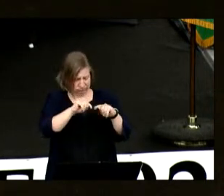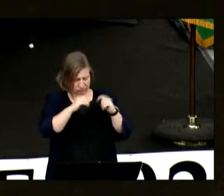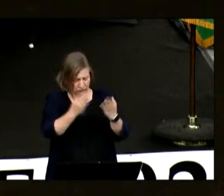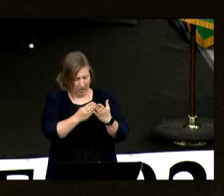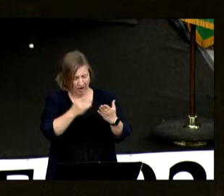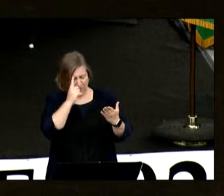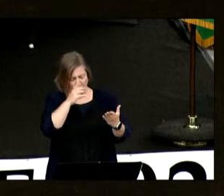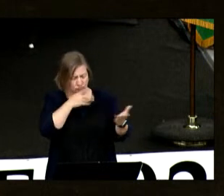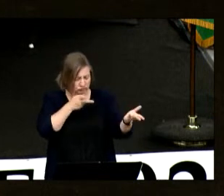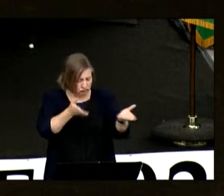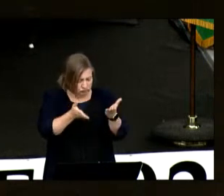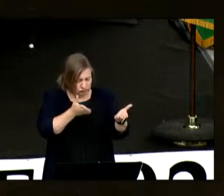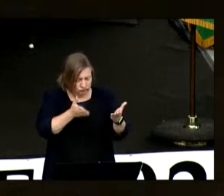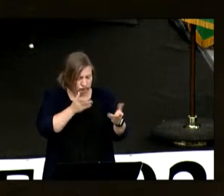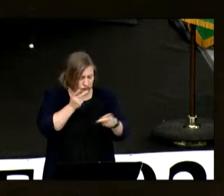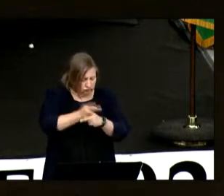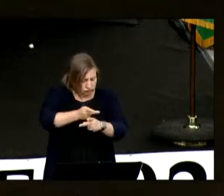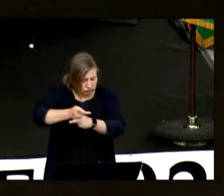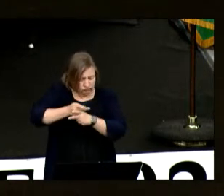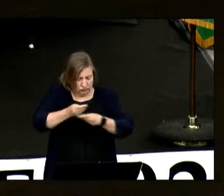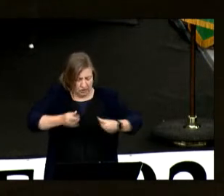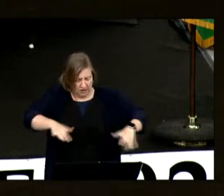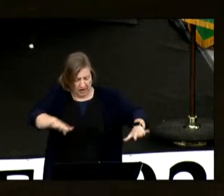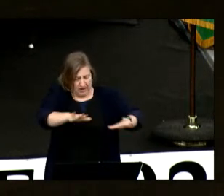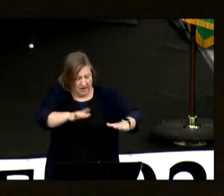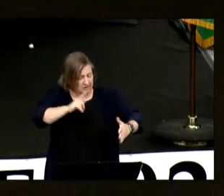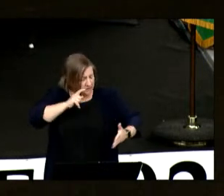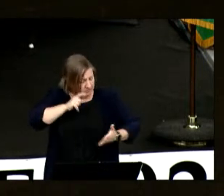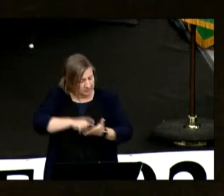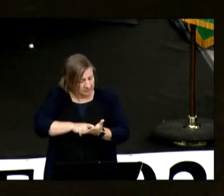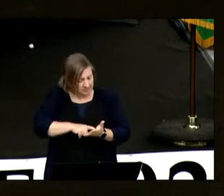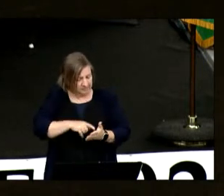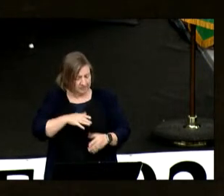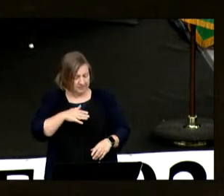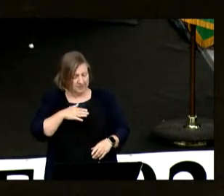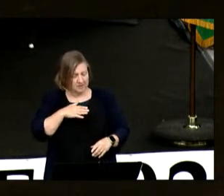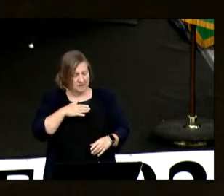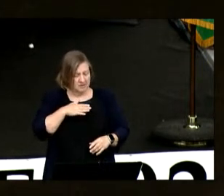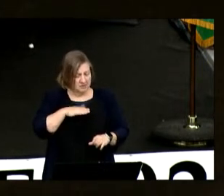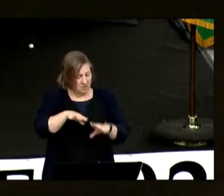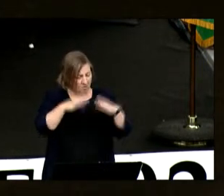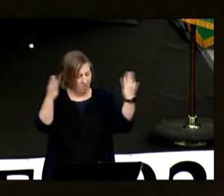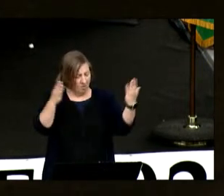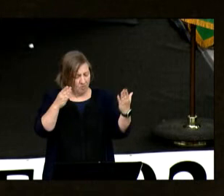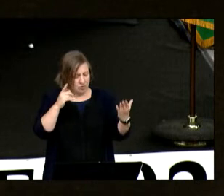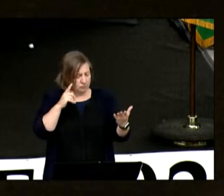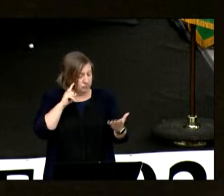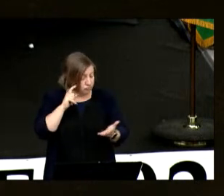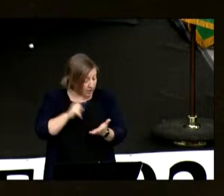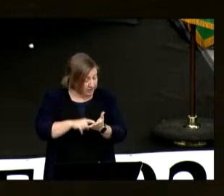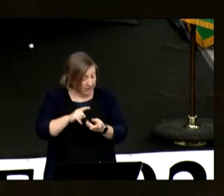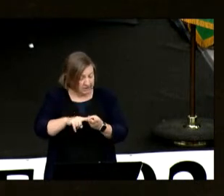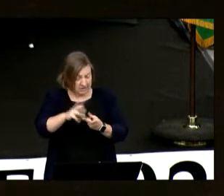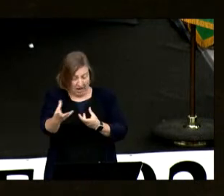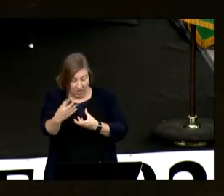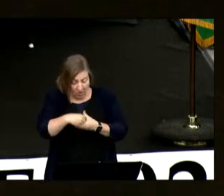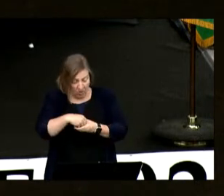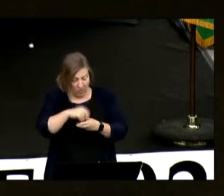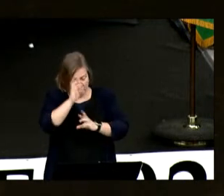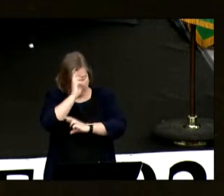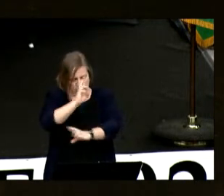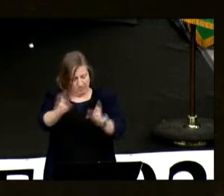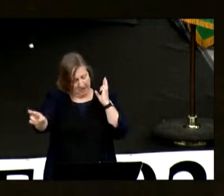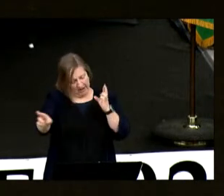and make this acknowledgement to open a space of recognition, inclusion, and